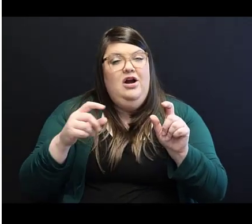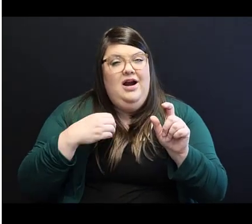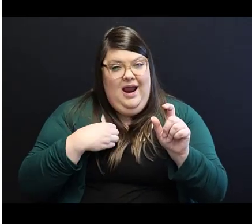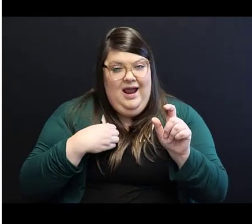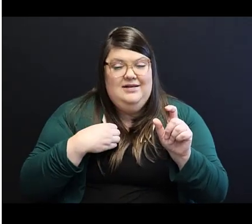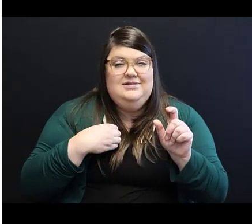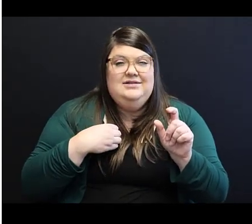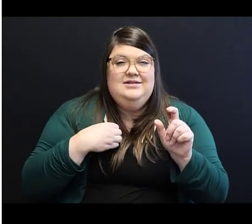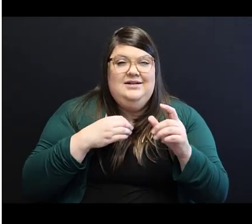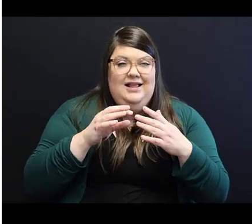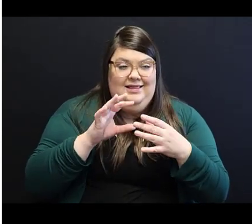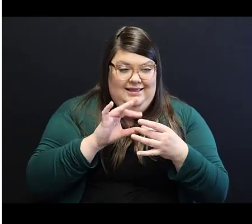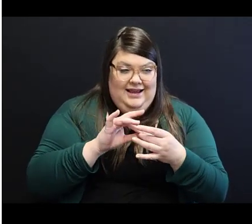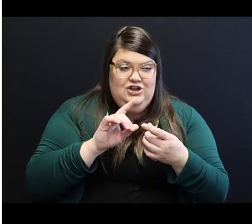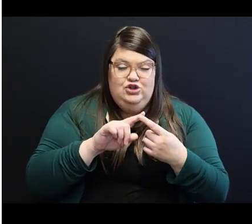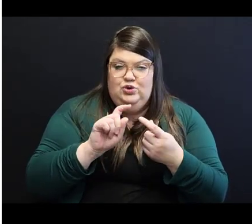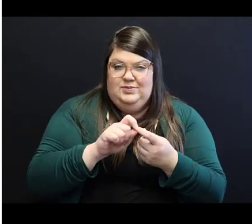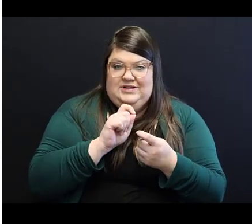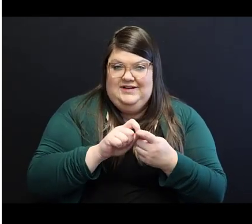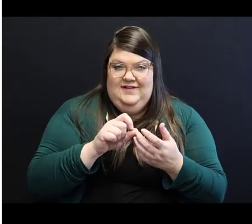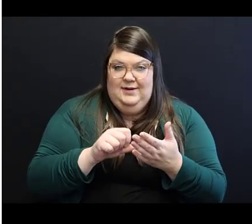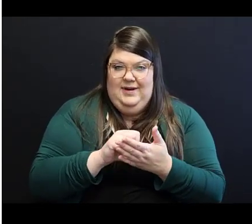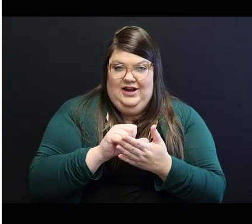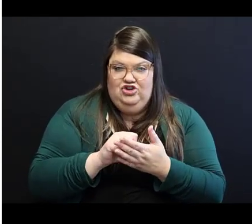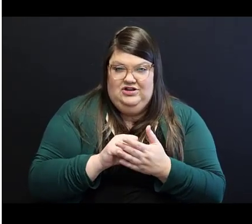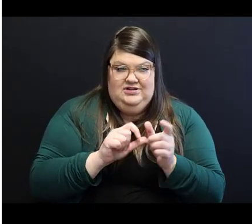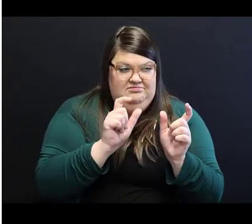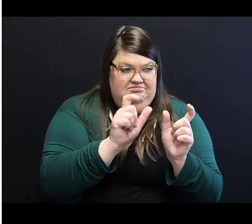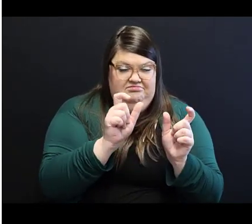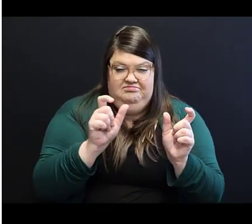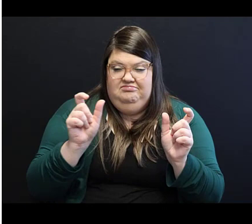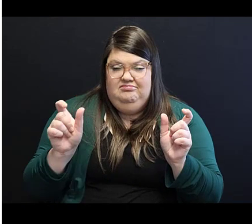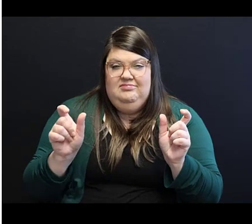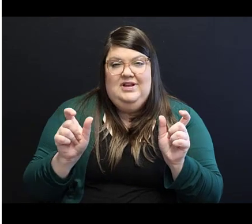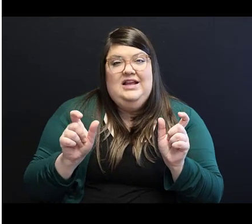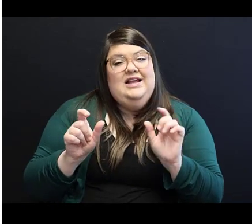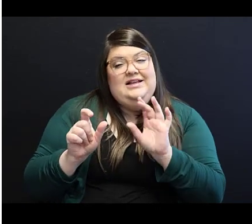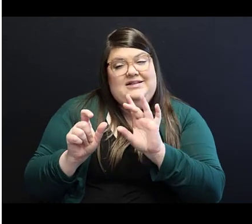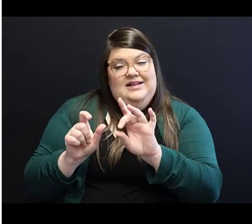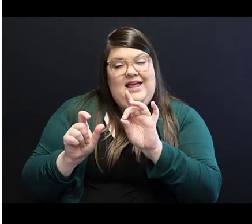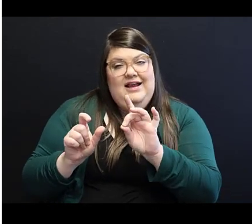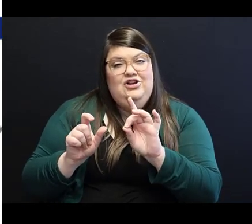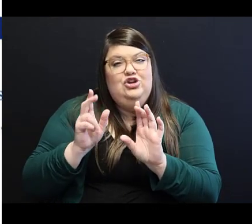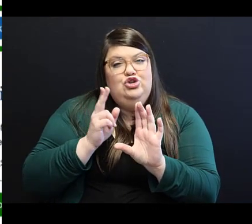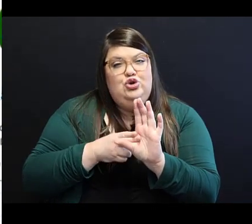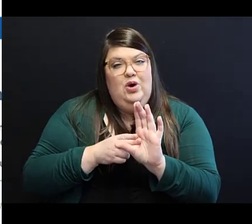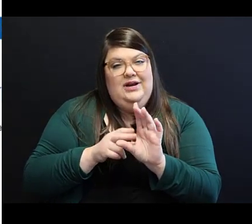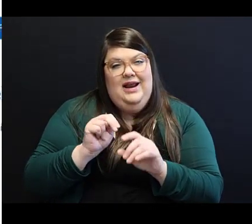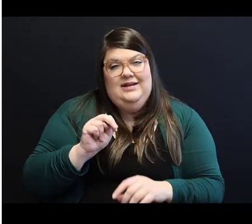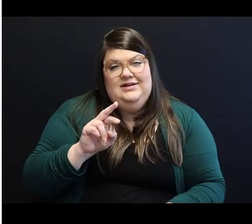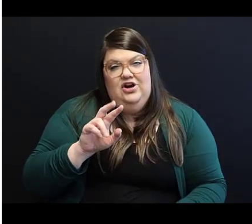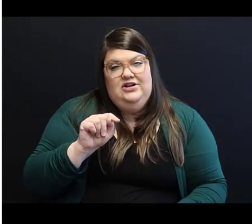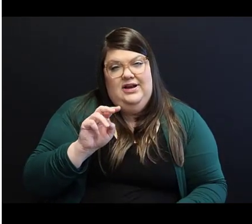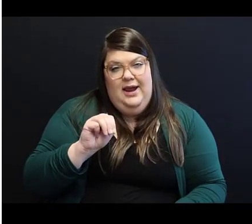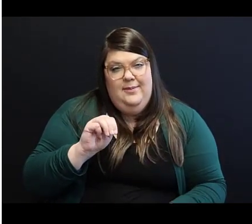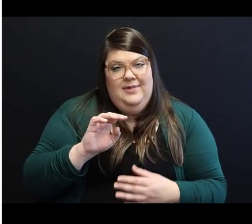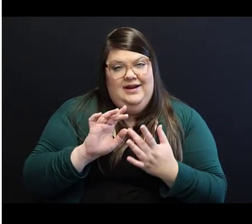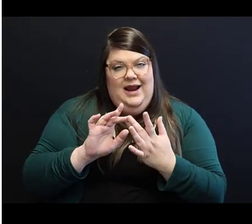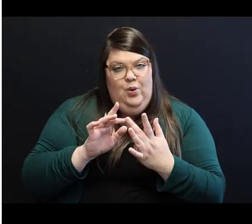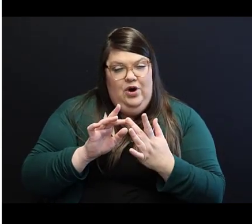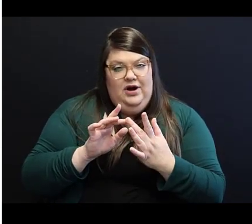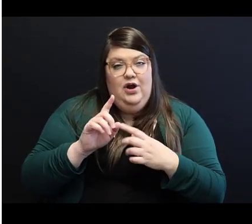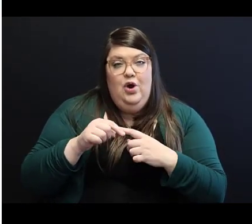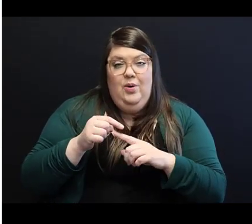specific NCRTM pages. Select Join the NCRTM Network. Once you're